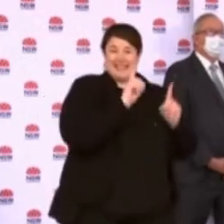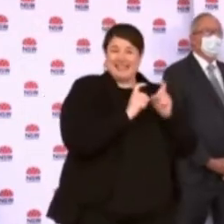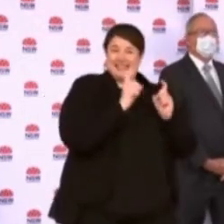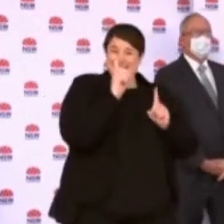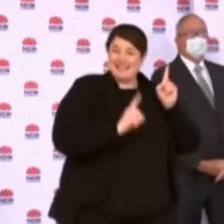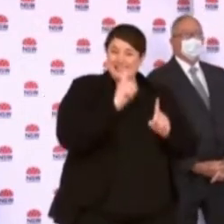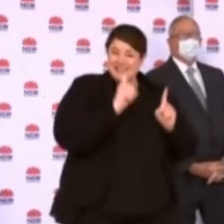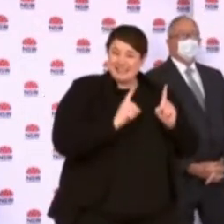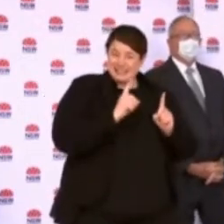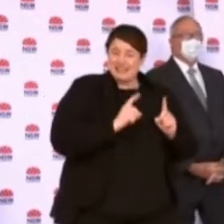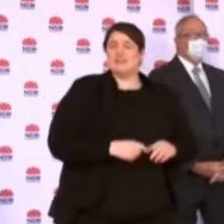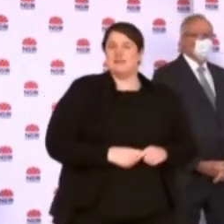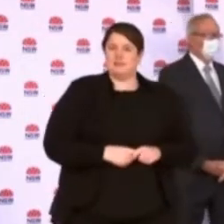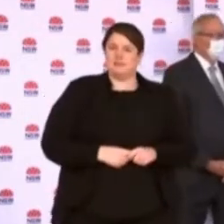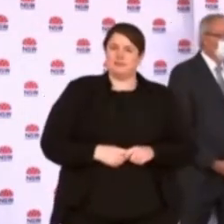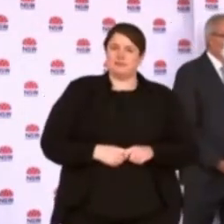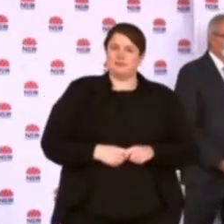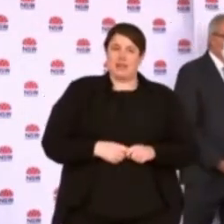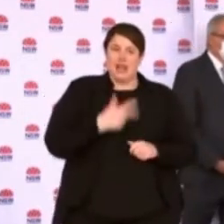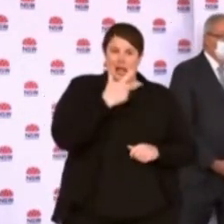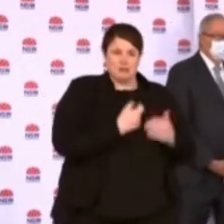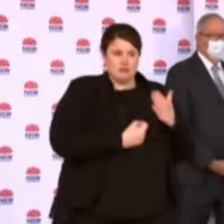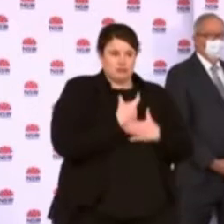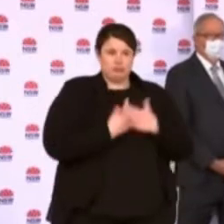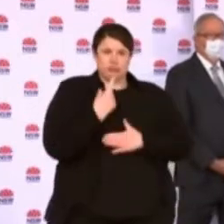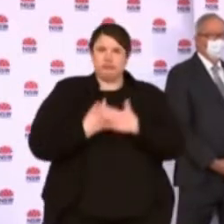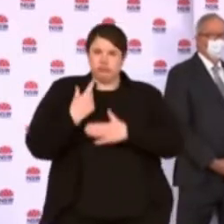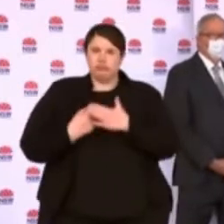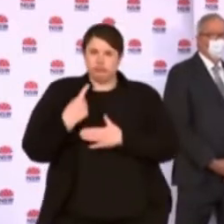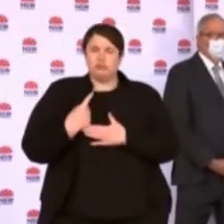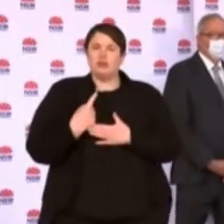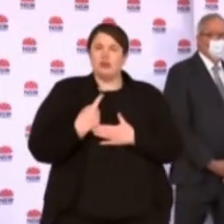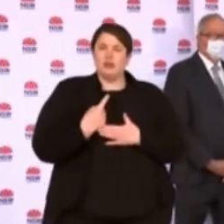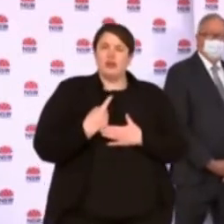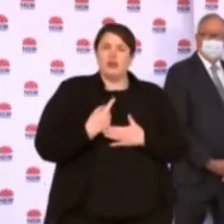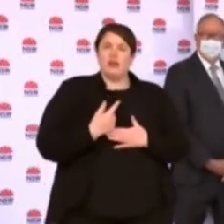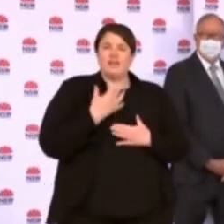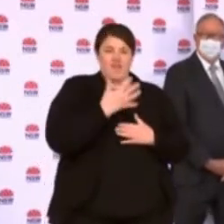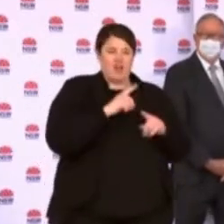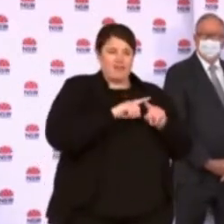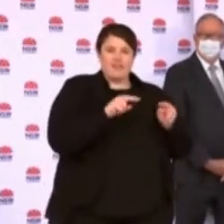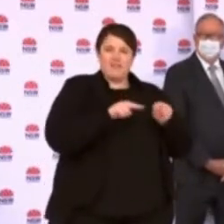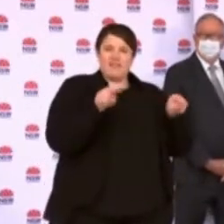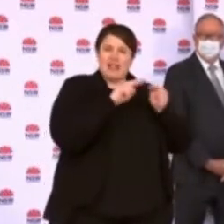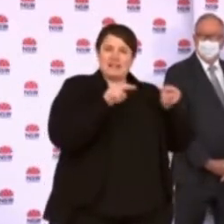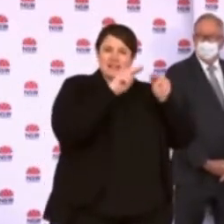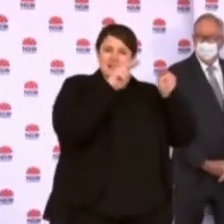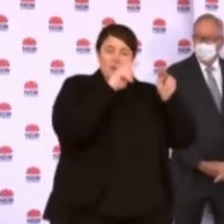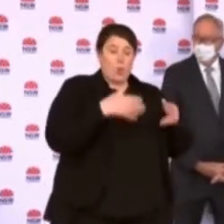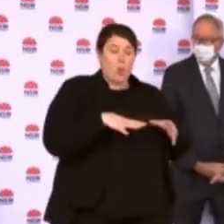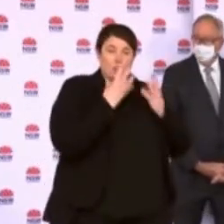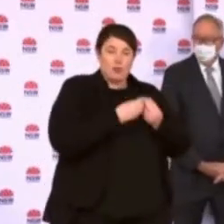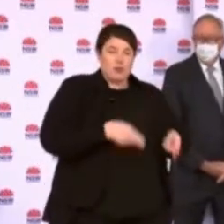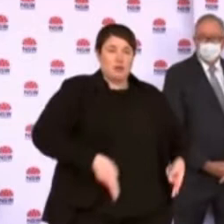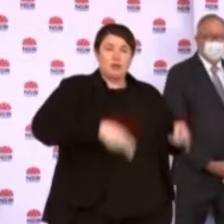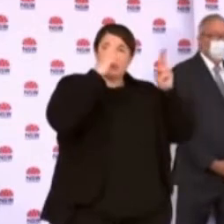we have 8 cases of COVID, and they've been identified in recent days across 5 households in a block of 29